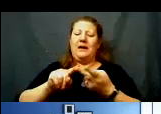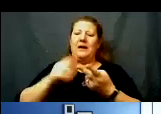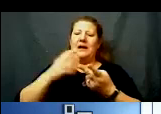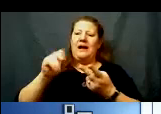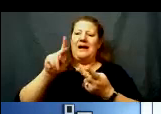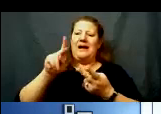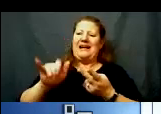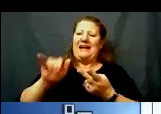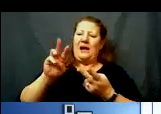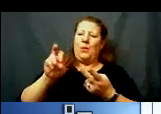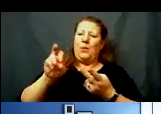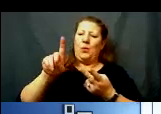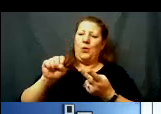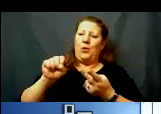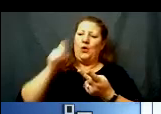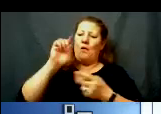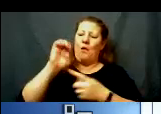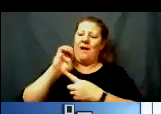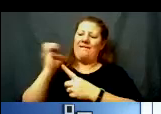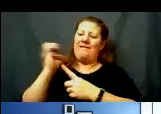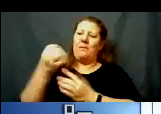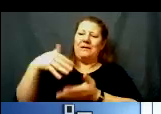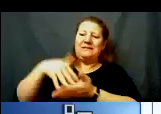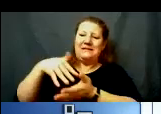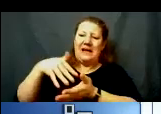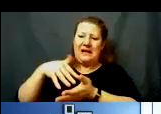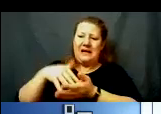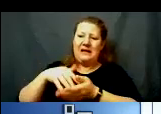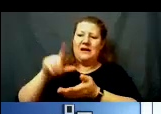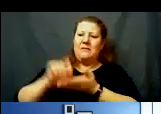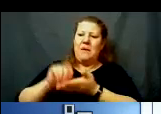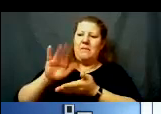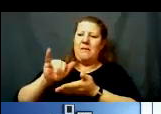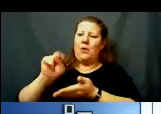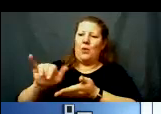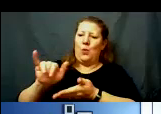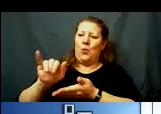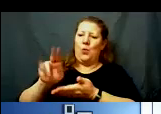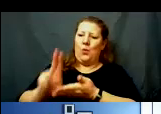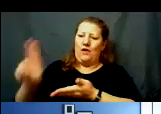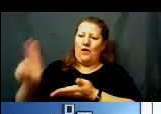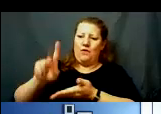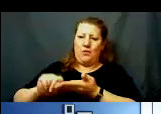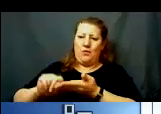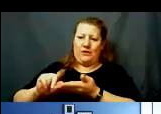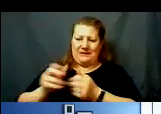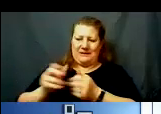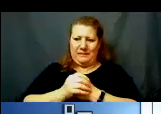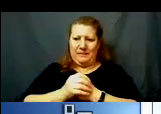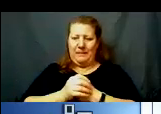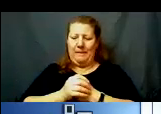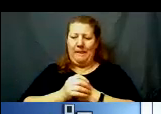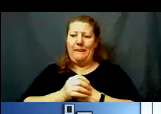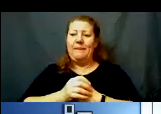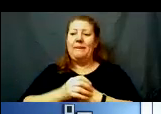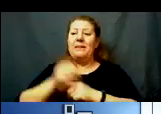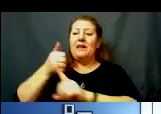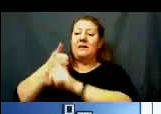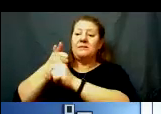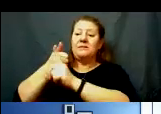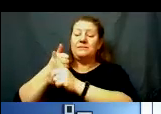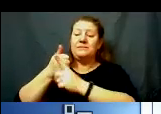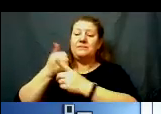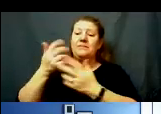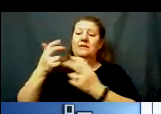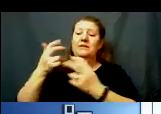Keywords for Environmental Studies, published by New York University Press. He has consulted